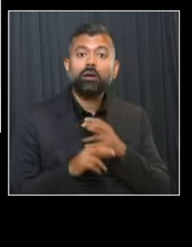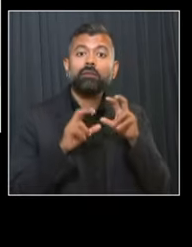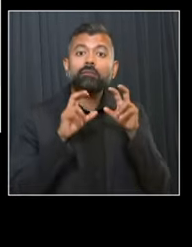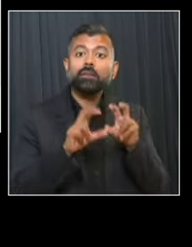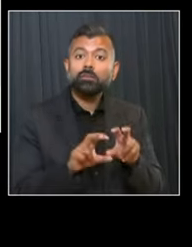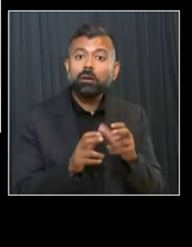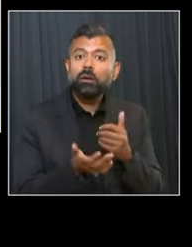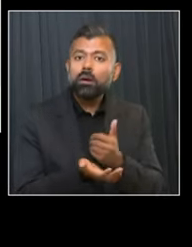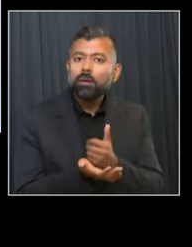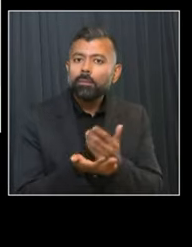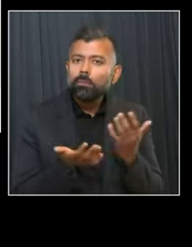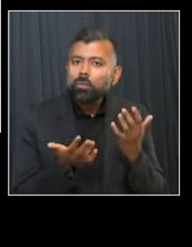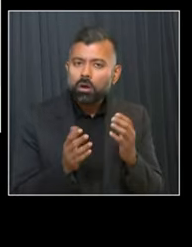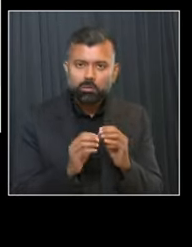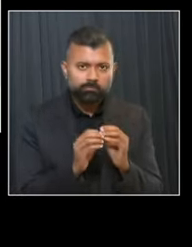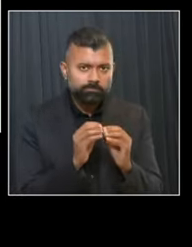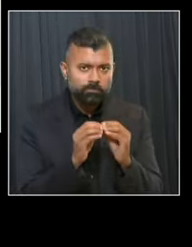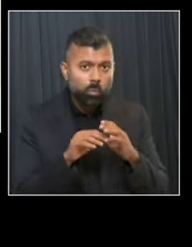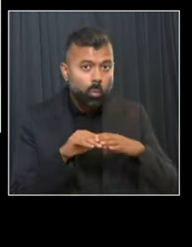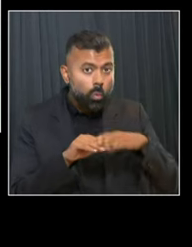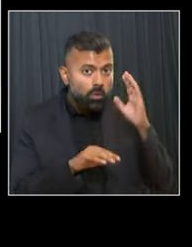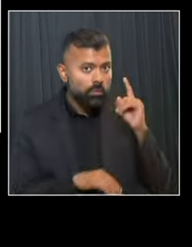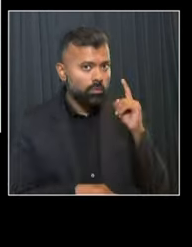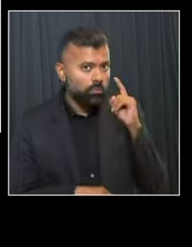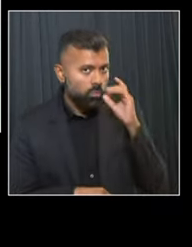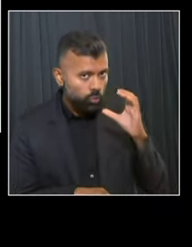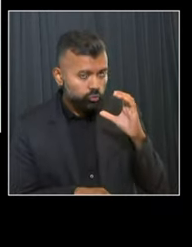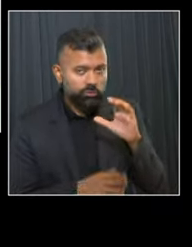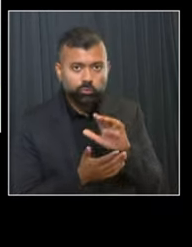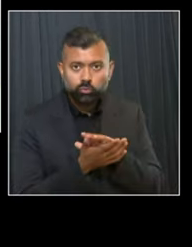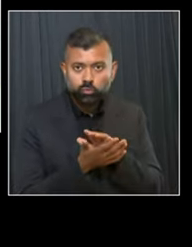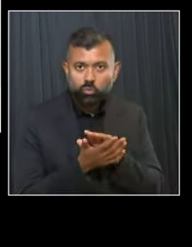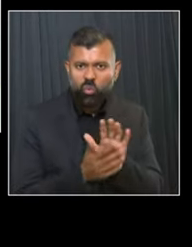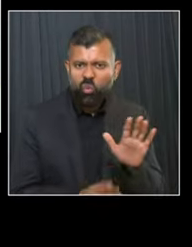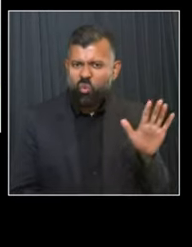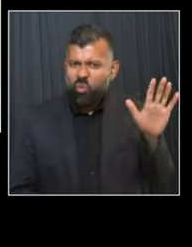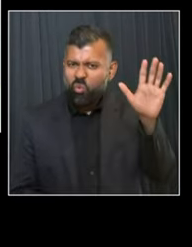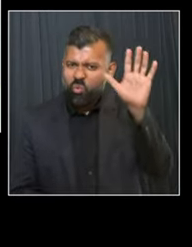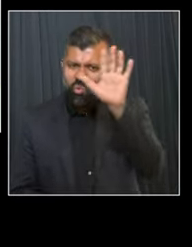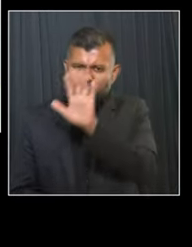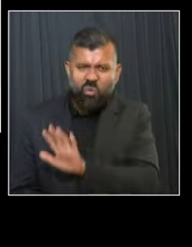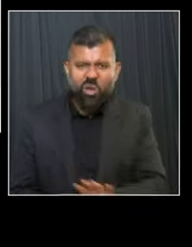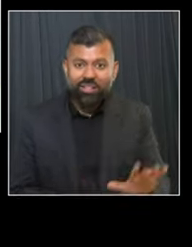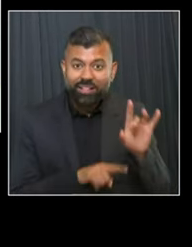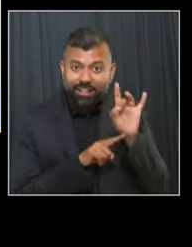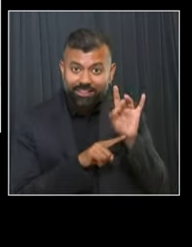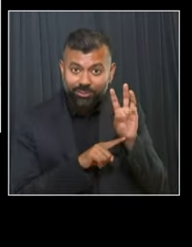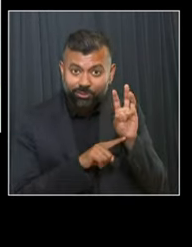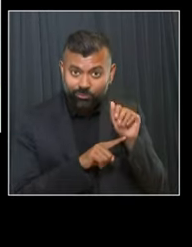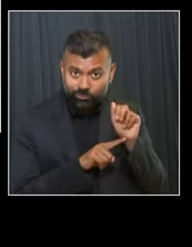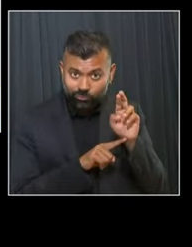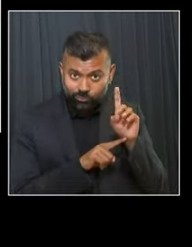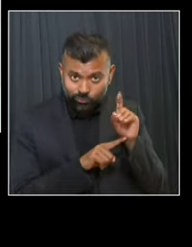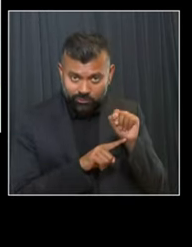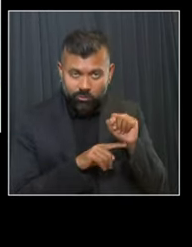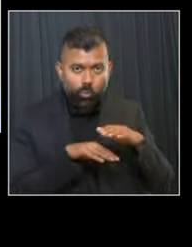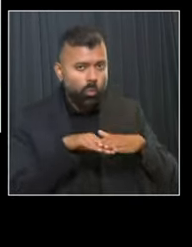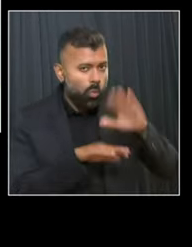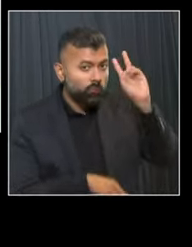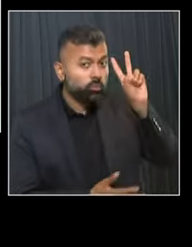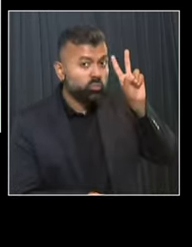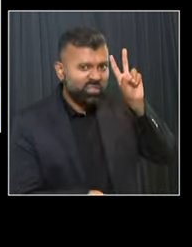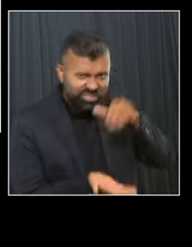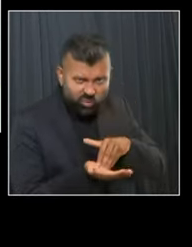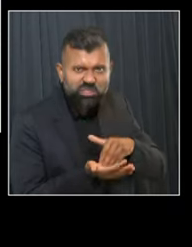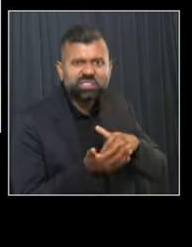wards and reduce at least over 2,000 work orders that we have for our schools. So